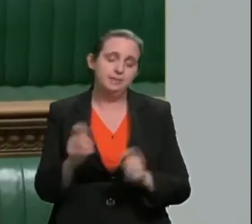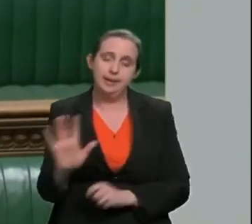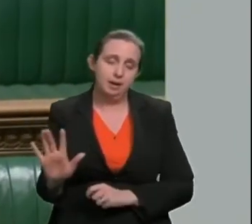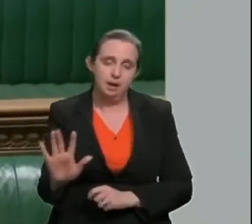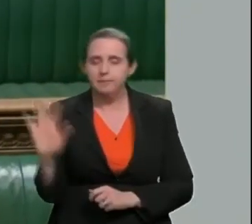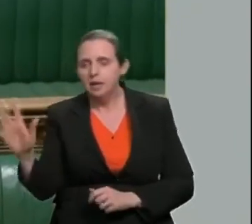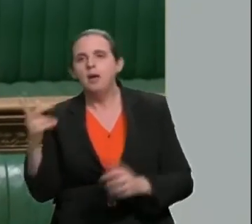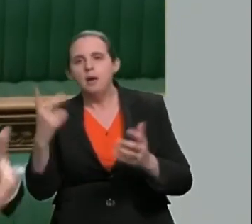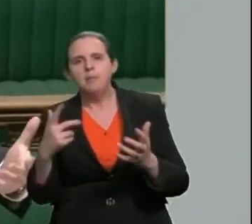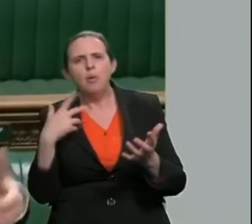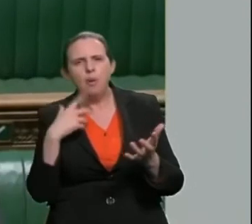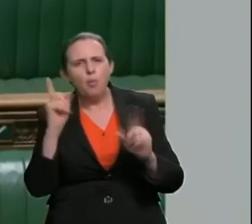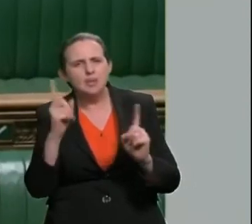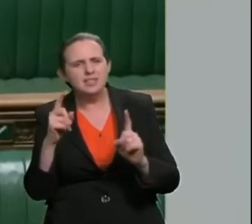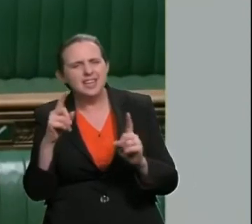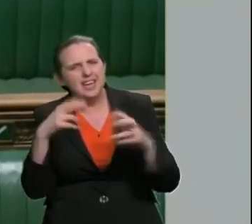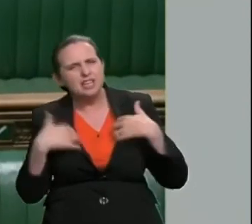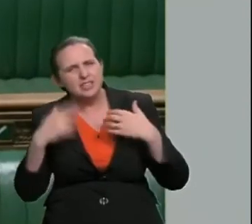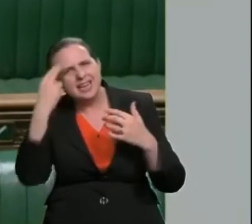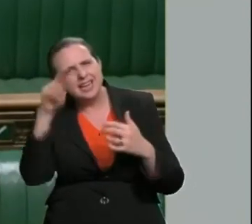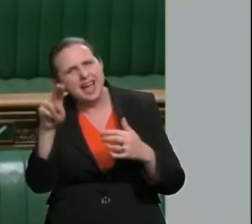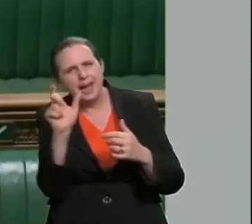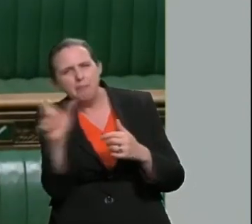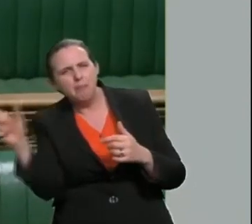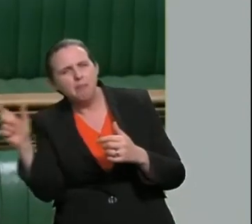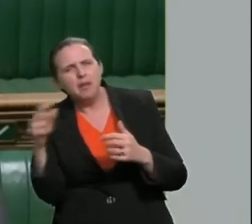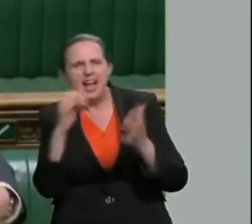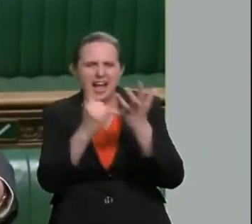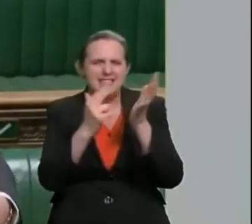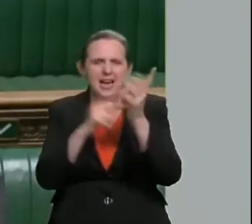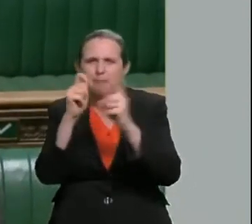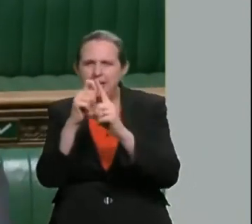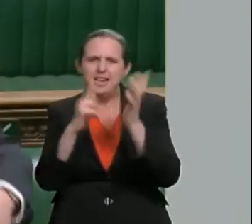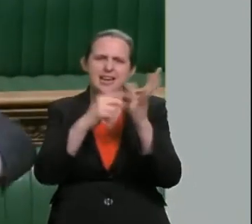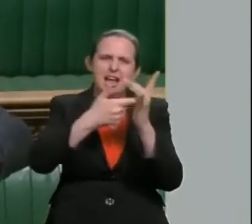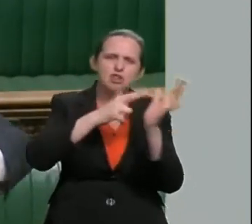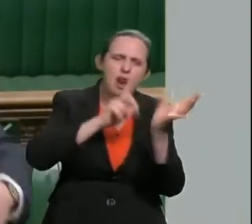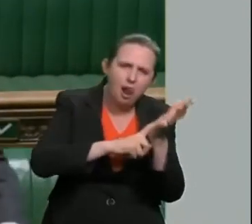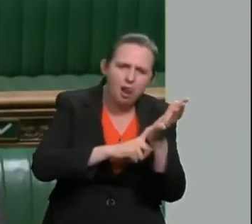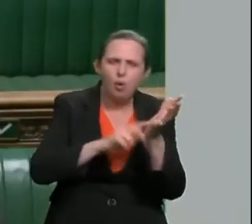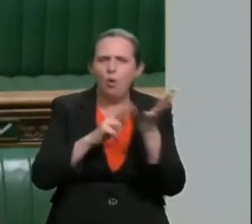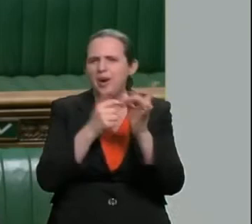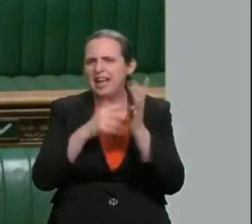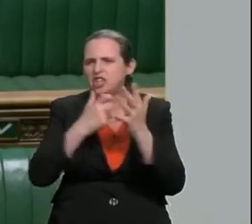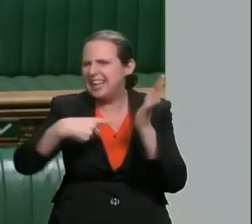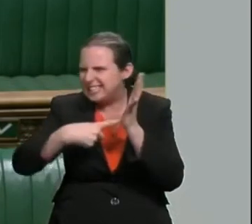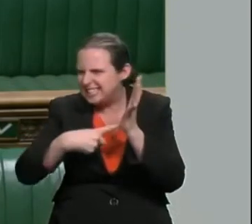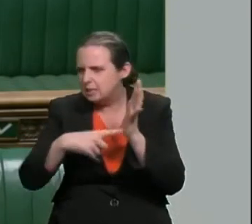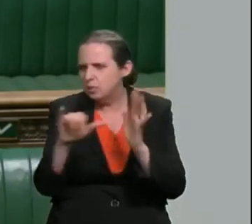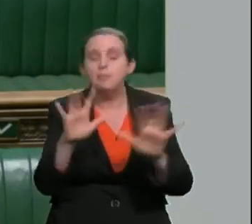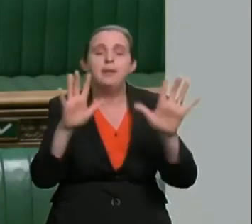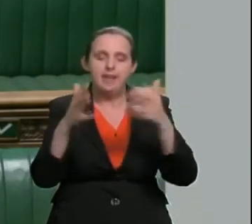party without being nationalists? It's an interesting semantic point, Mr. Speaker. But I think they're trying to claim that they